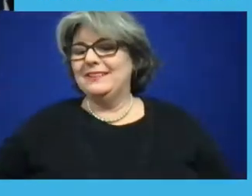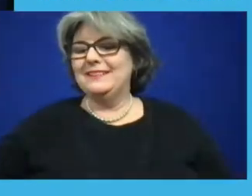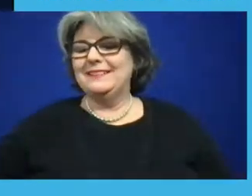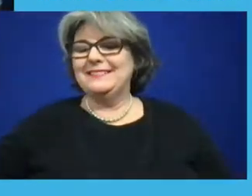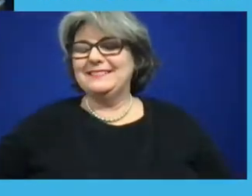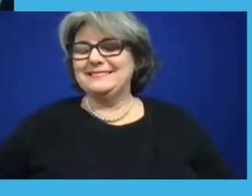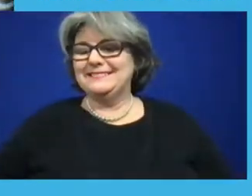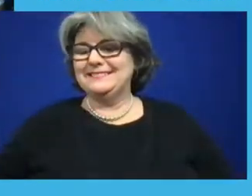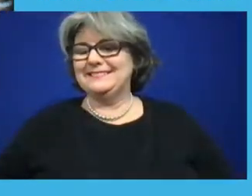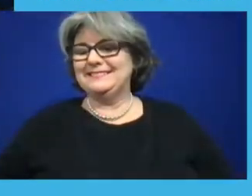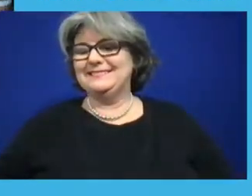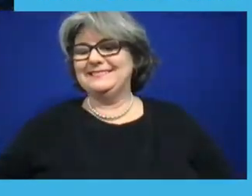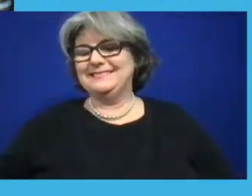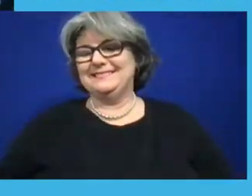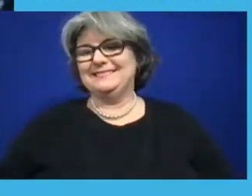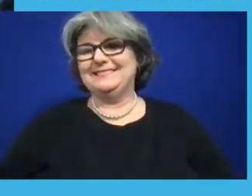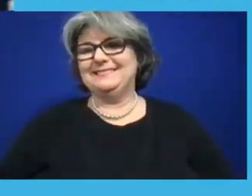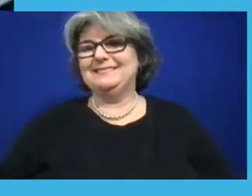Carmelo and Leno.